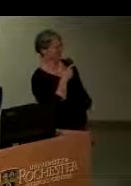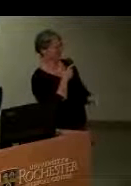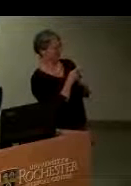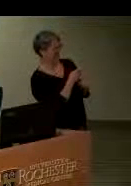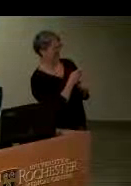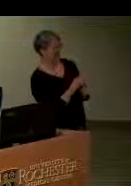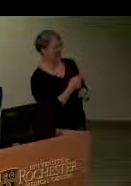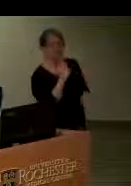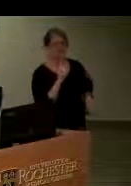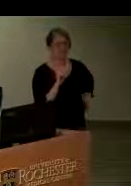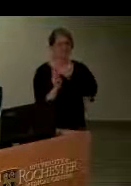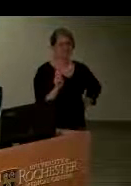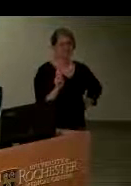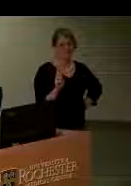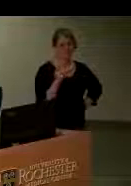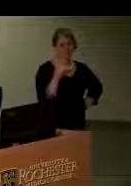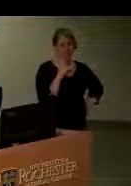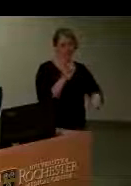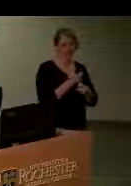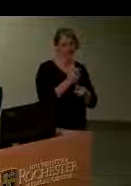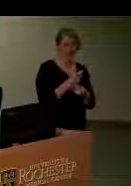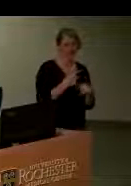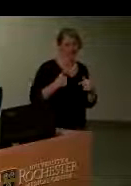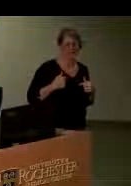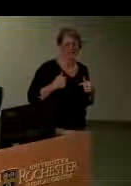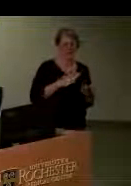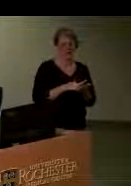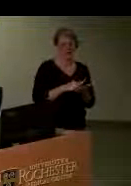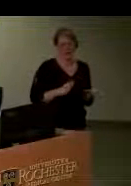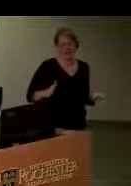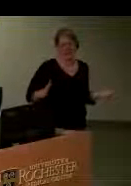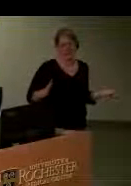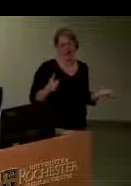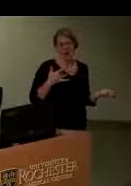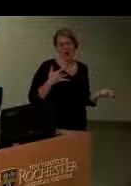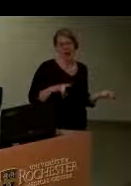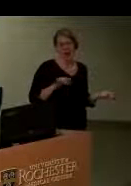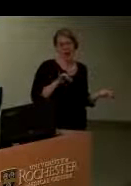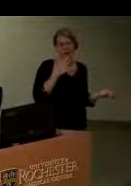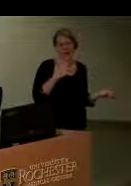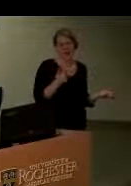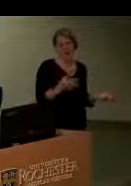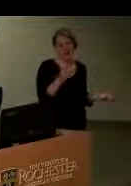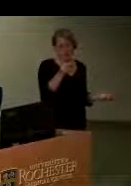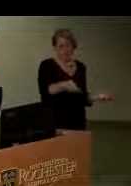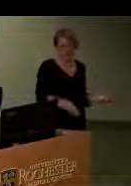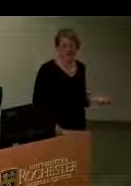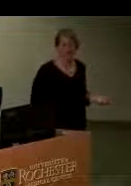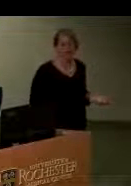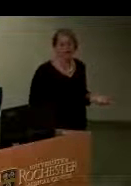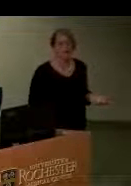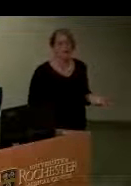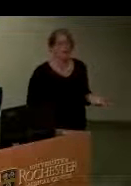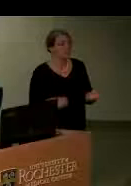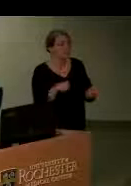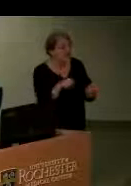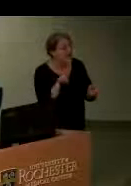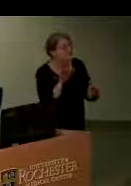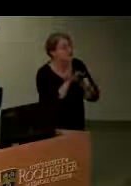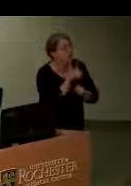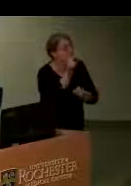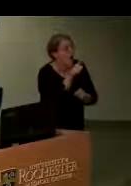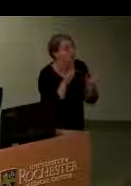right? I said, why would I kid? This is my school. I don't like turquoise. They did fill one room